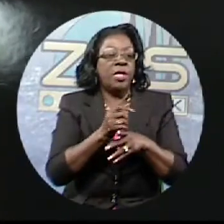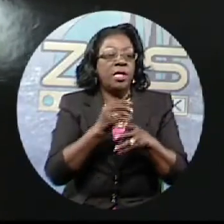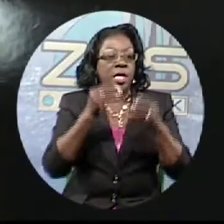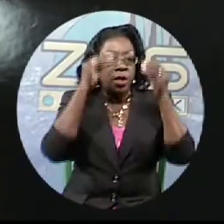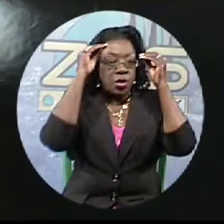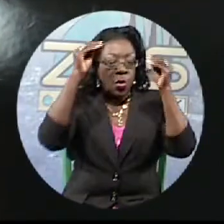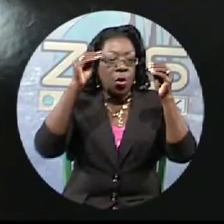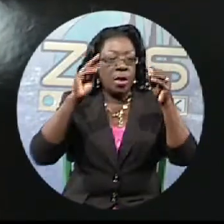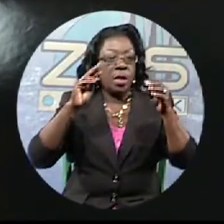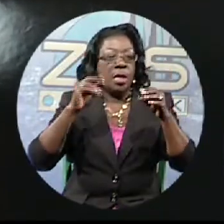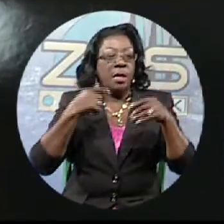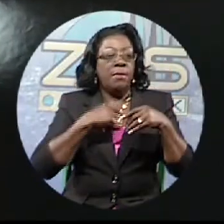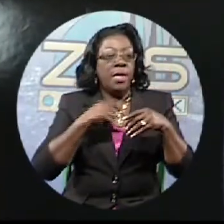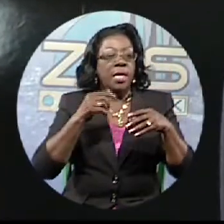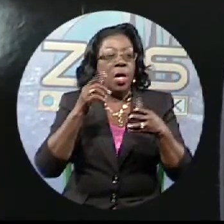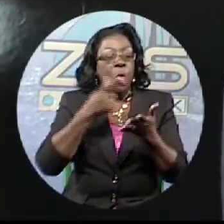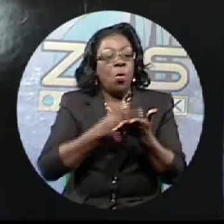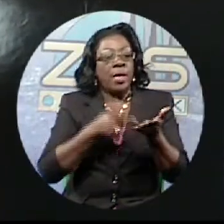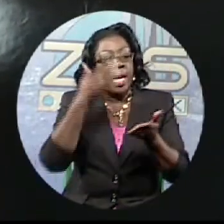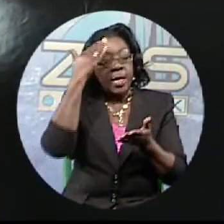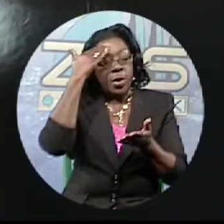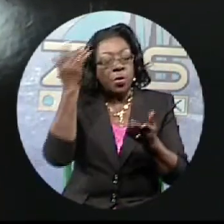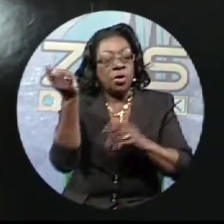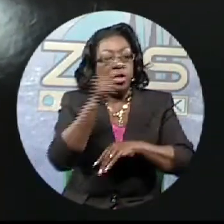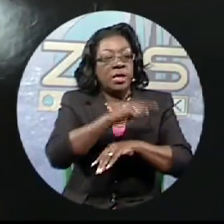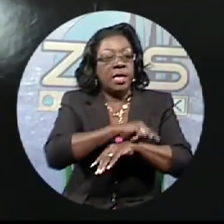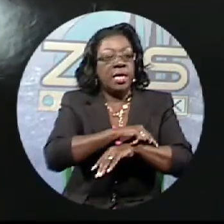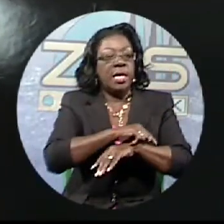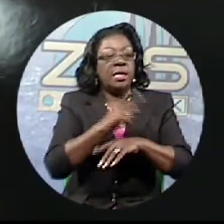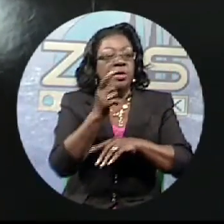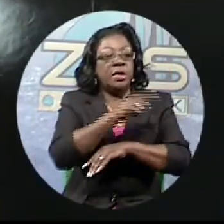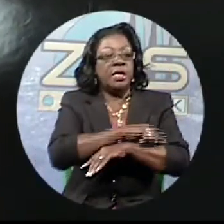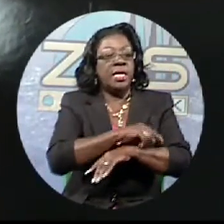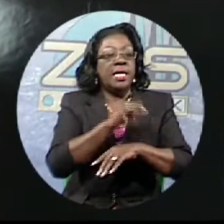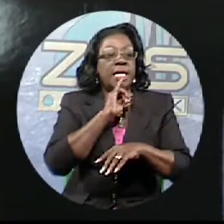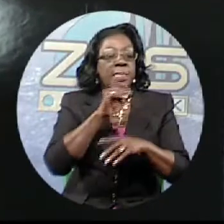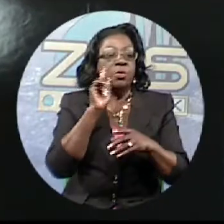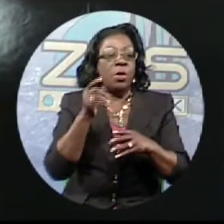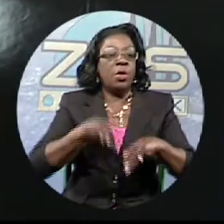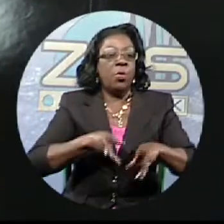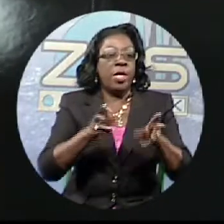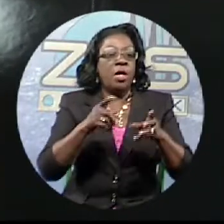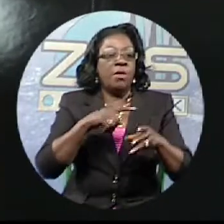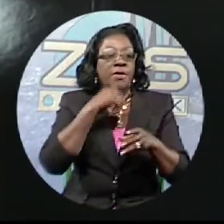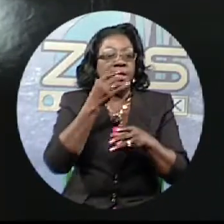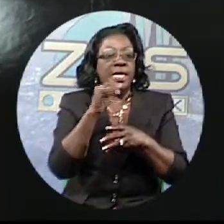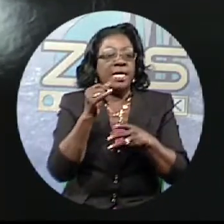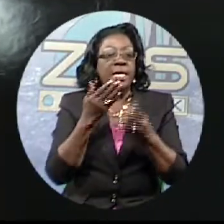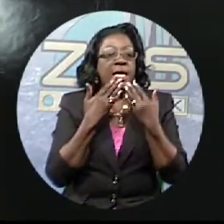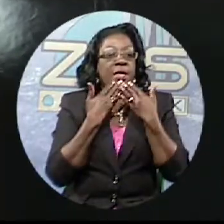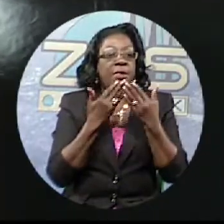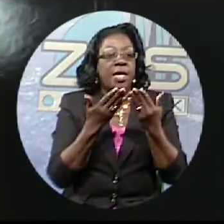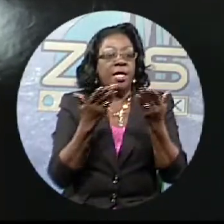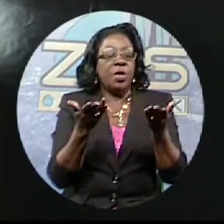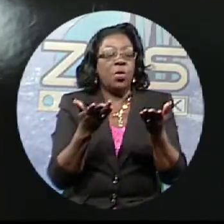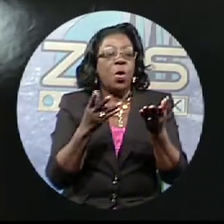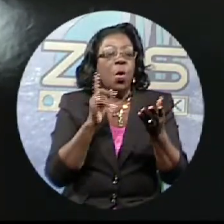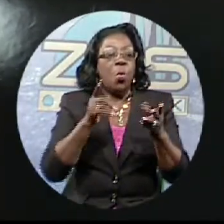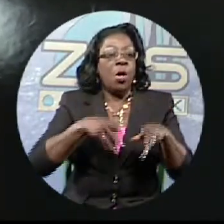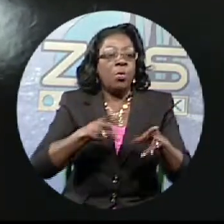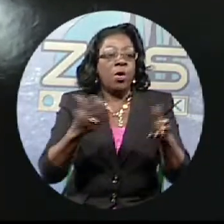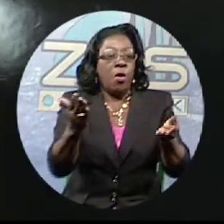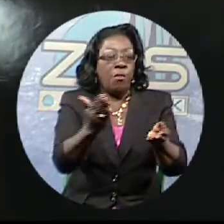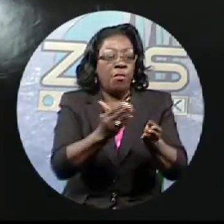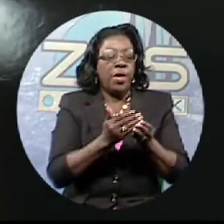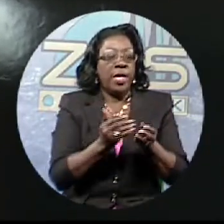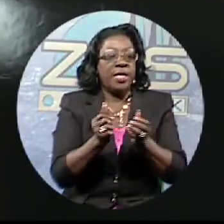us, taught me a lot of what I know today. And so today was just one way of saying thank you. Today was one way of bringing together